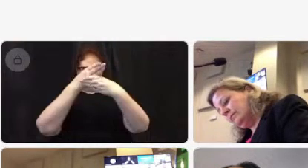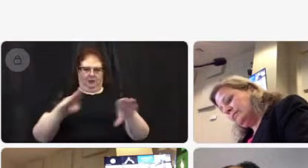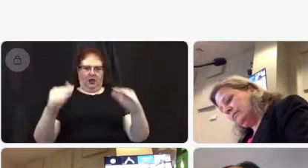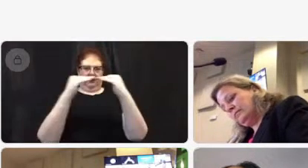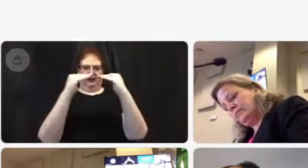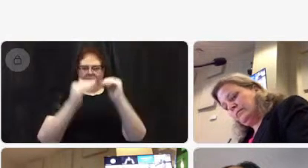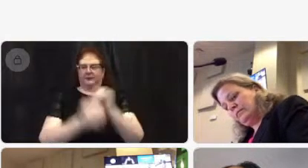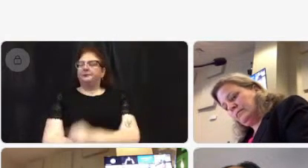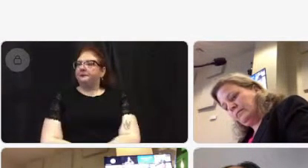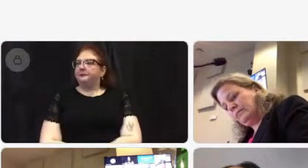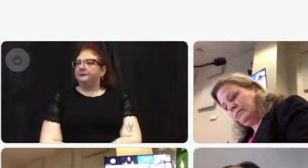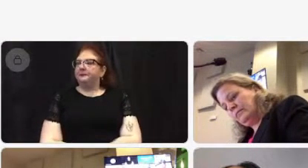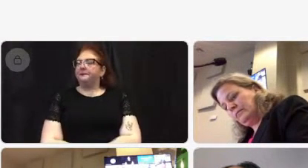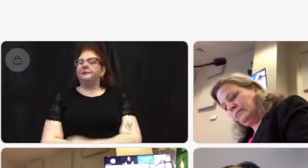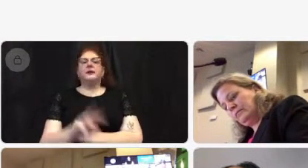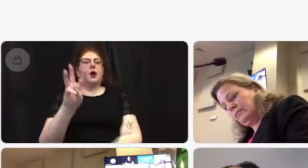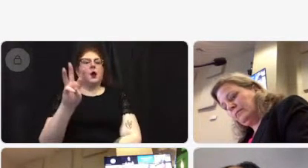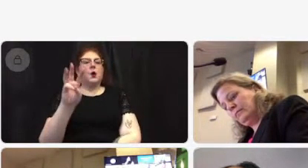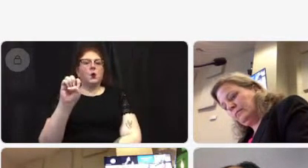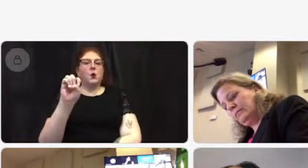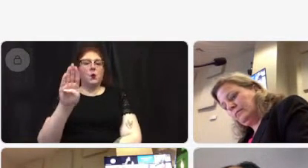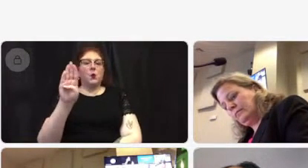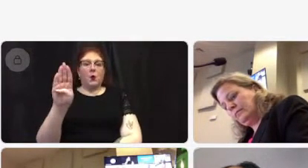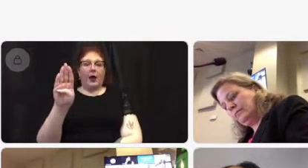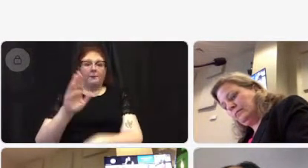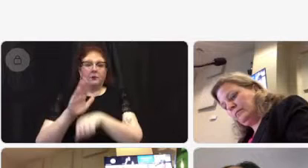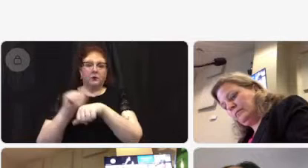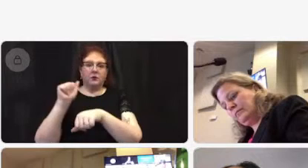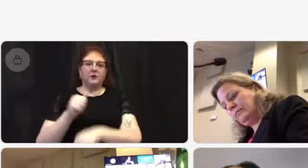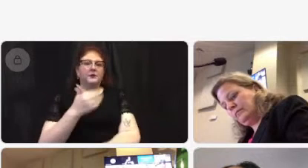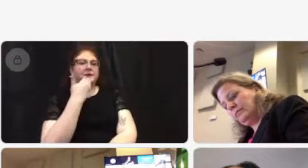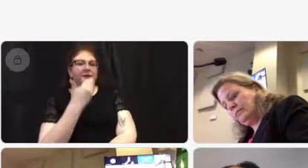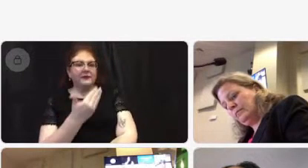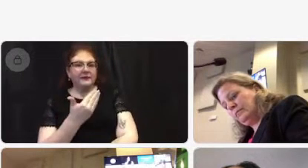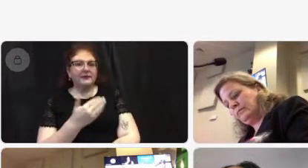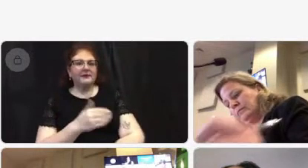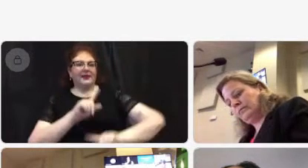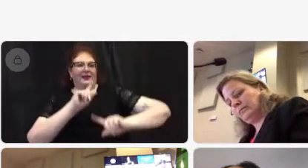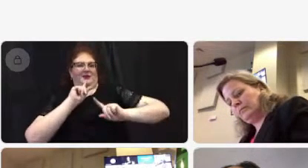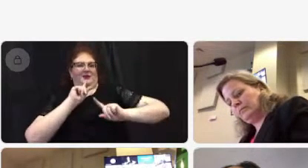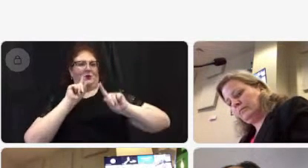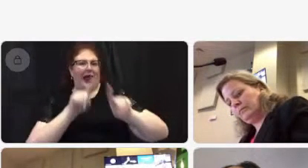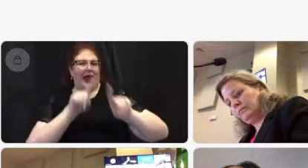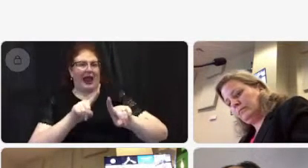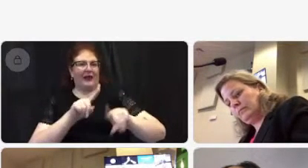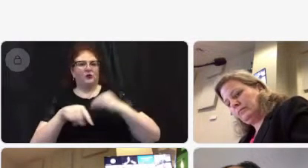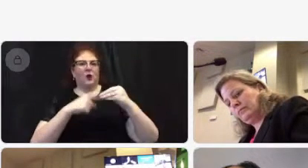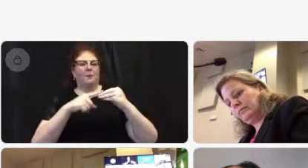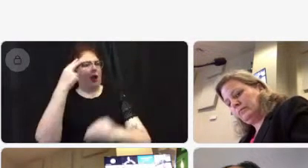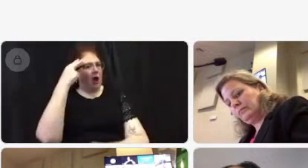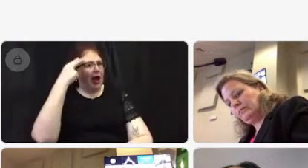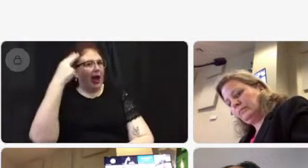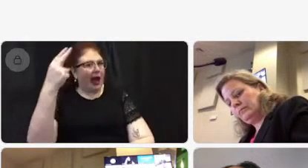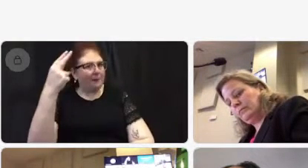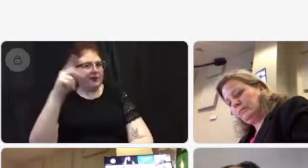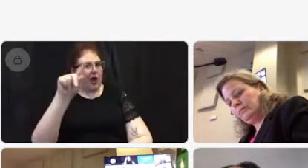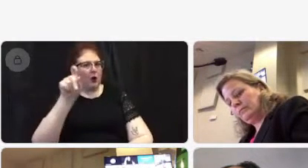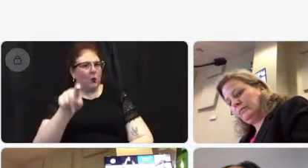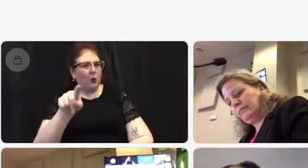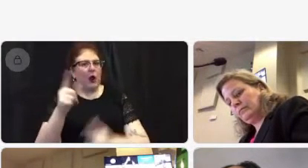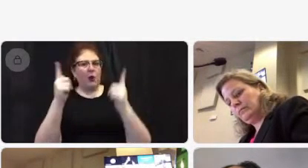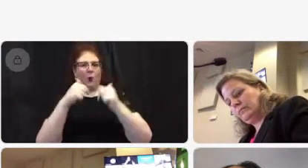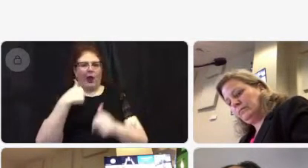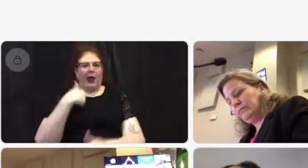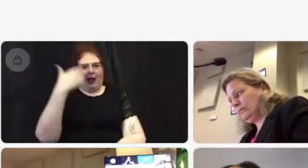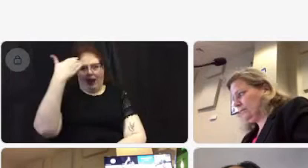Director Webb, Vice Mayor Webb. Thank you. To give an answer on a hypothetical question, when I don't know what